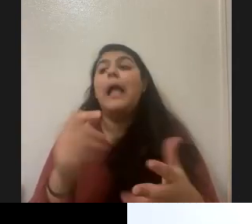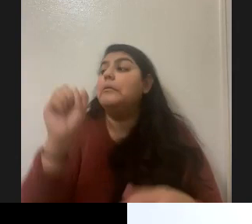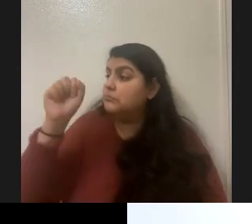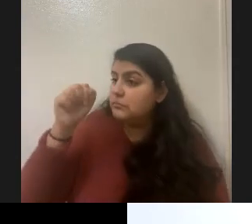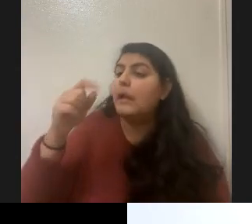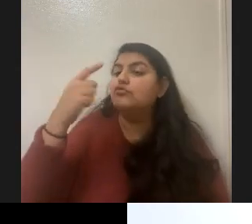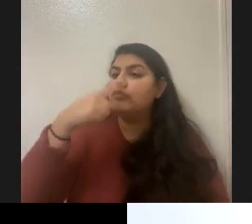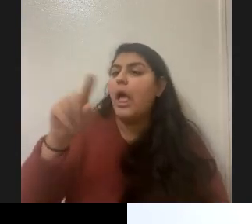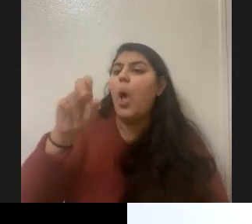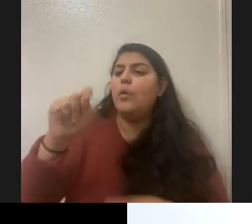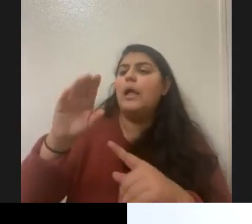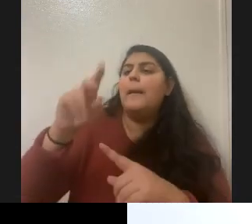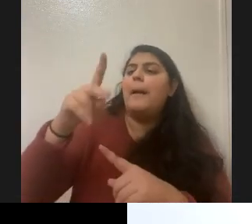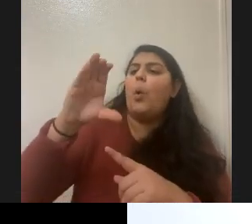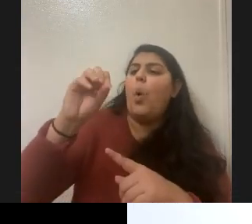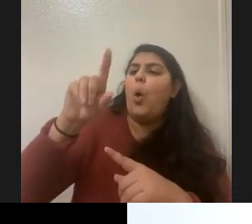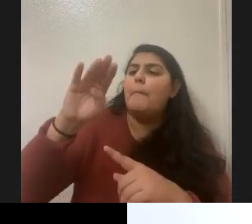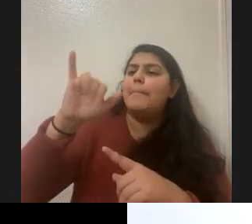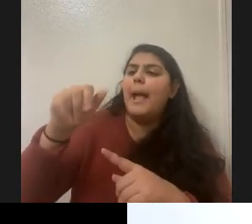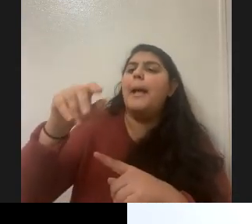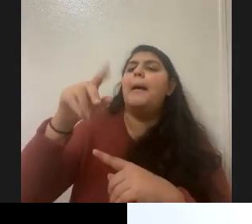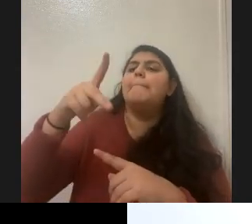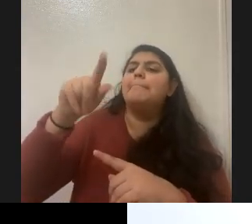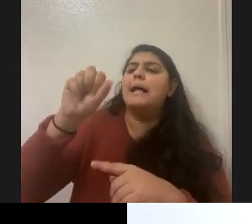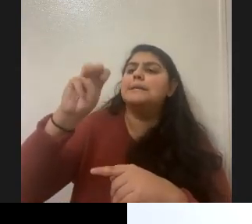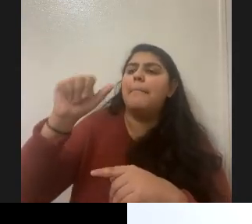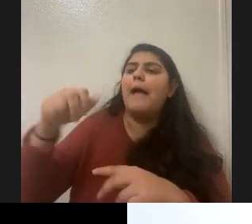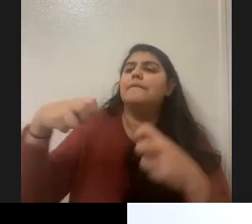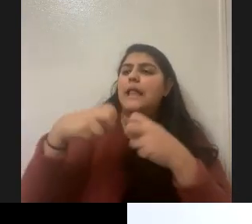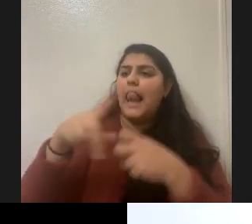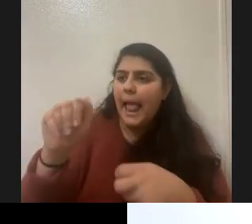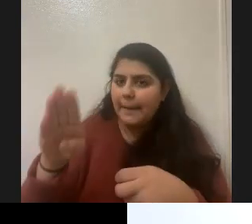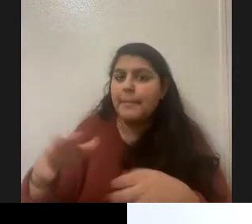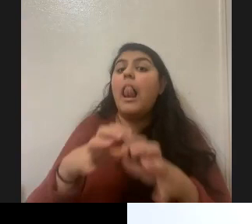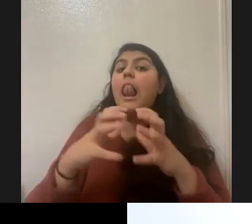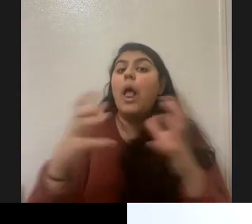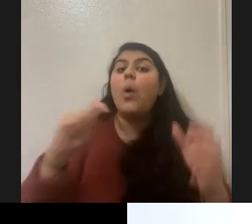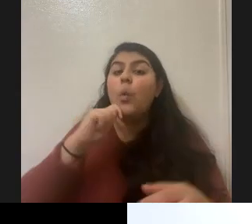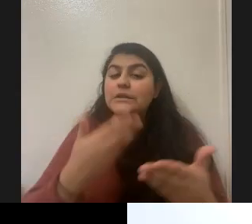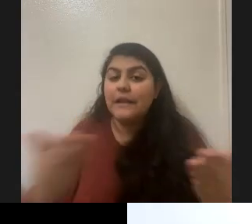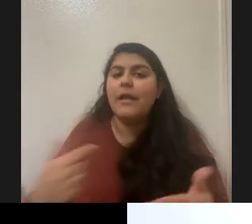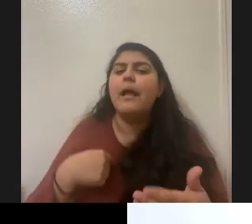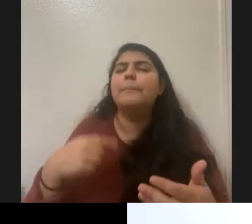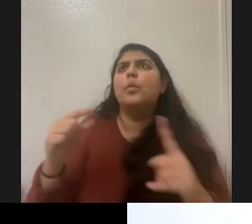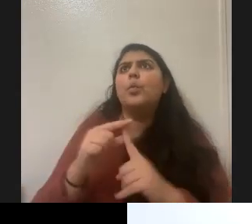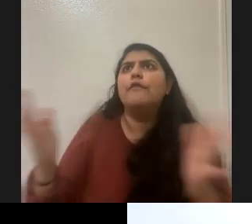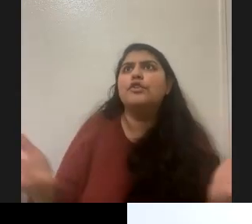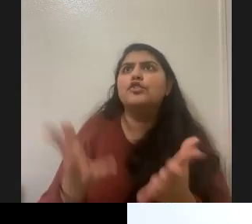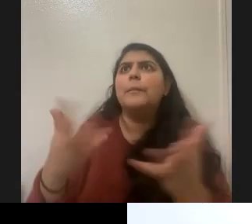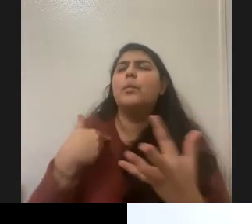Columbia Plasma Physics Lab. We're doing a lot of cool stuff. And maybe if I had any words of encouragement, I think, you